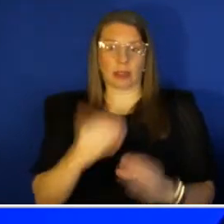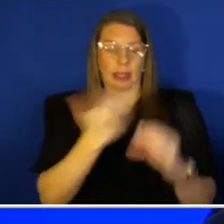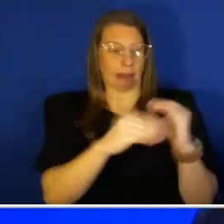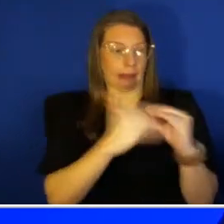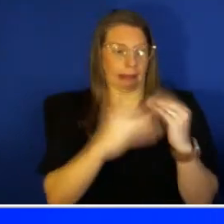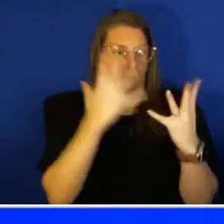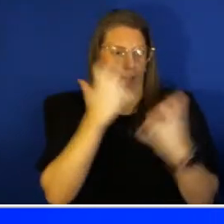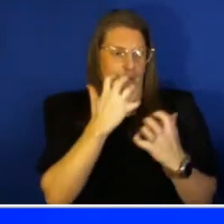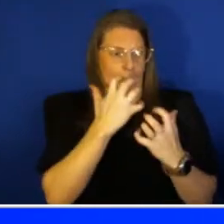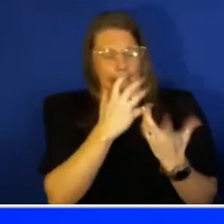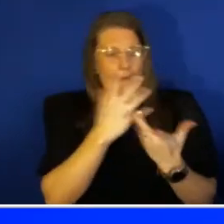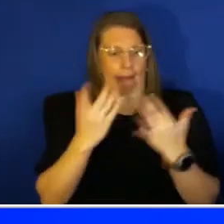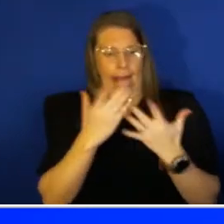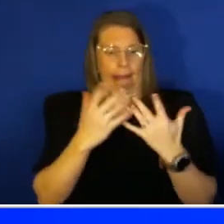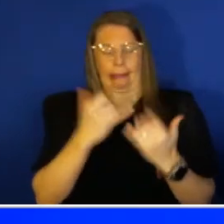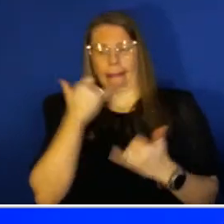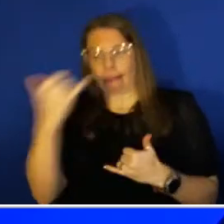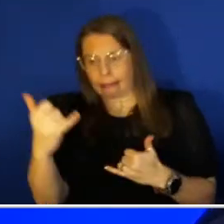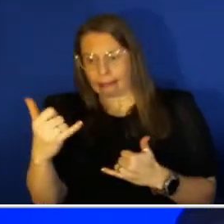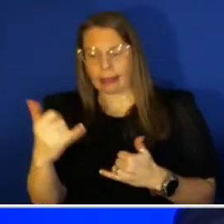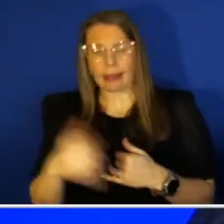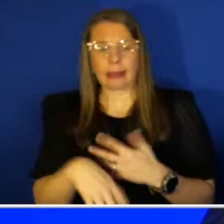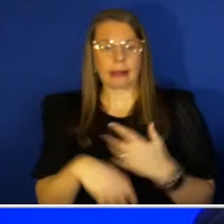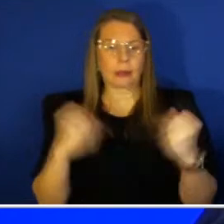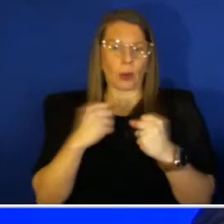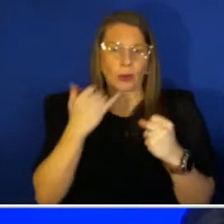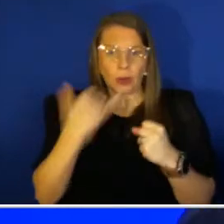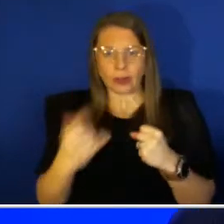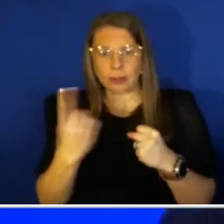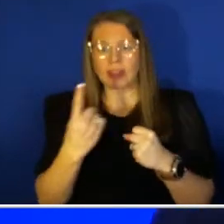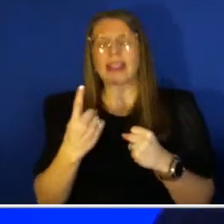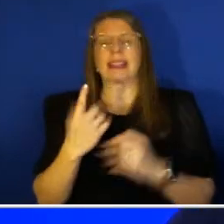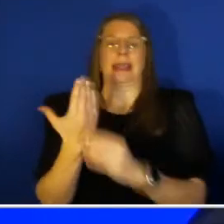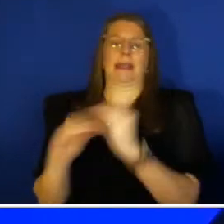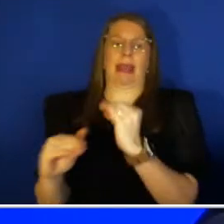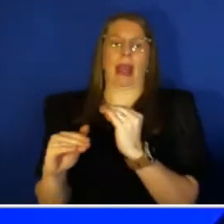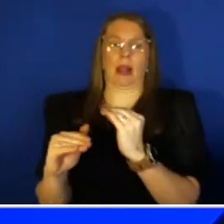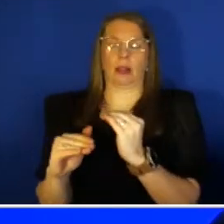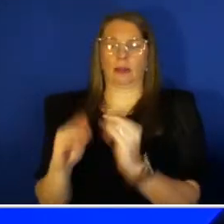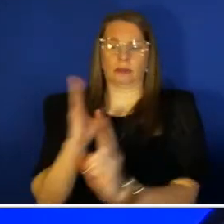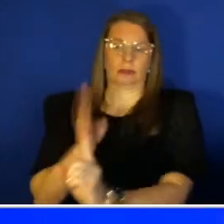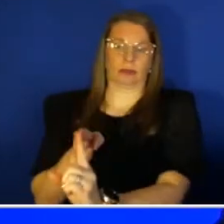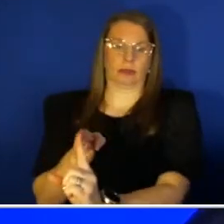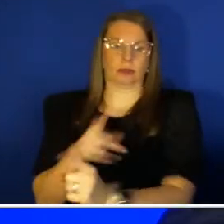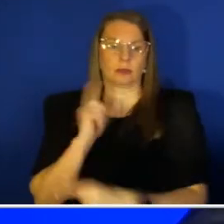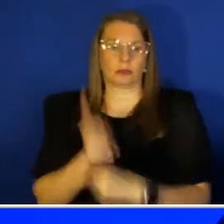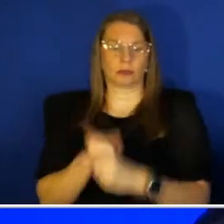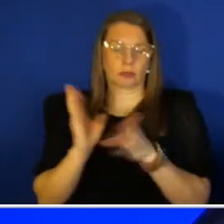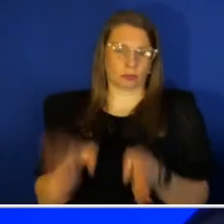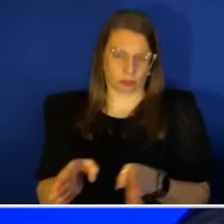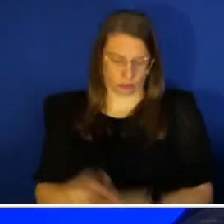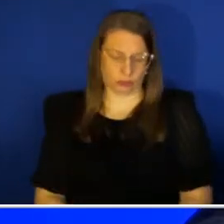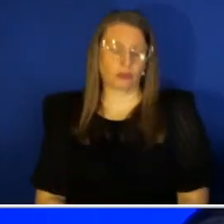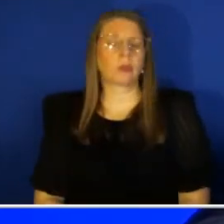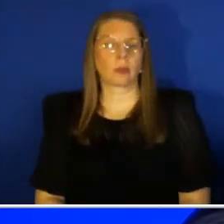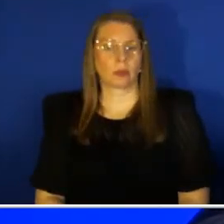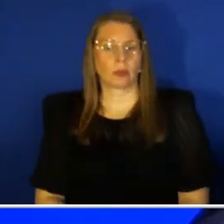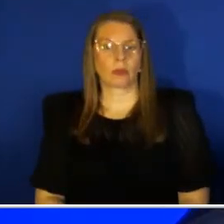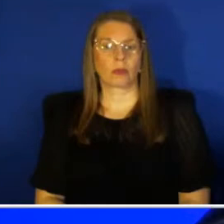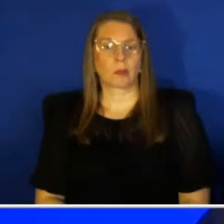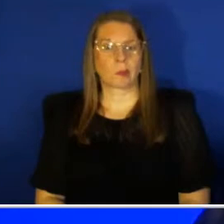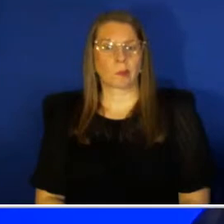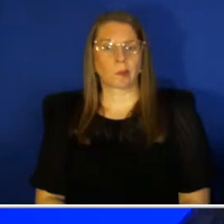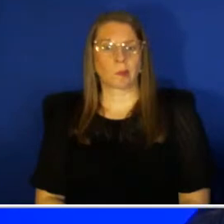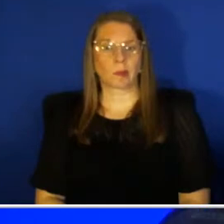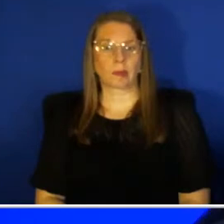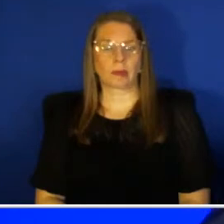to call somebody or cold call somebody, they're emailing to the right screening member. So that way they can pair